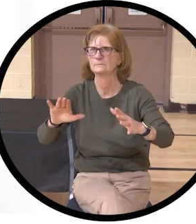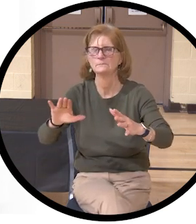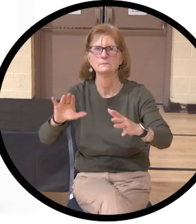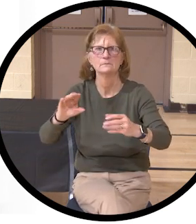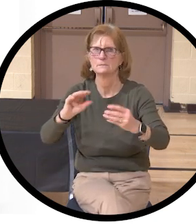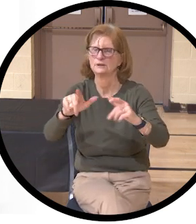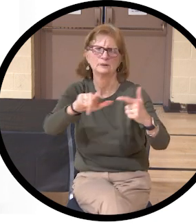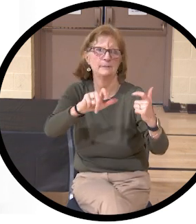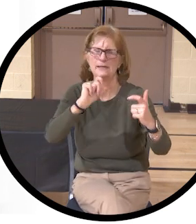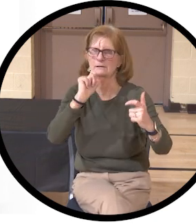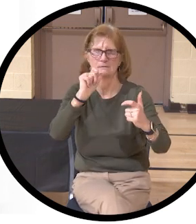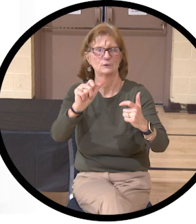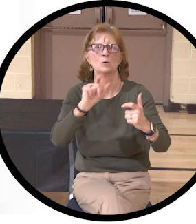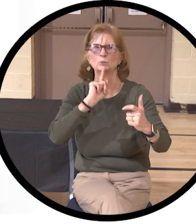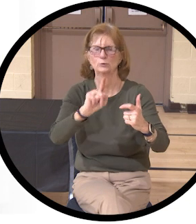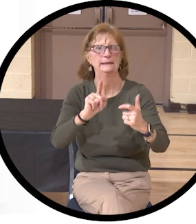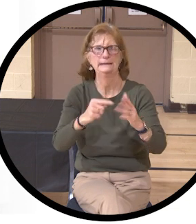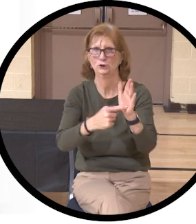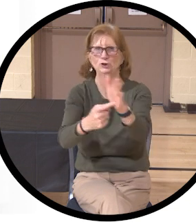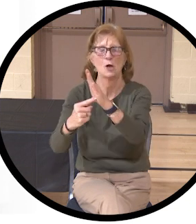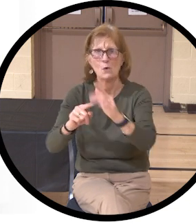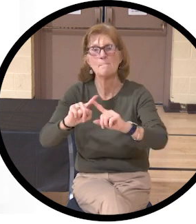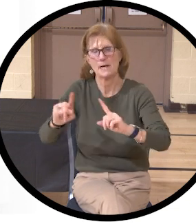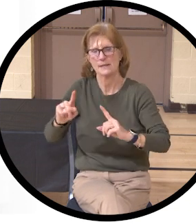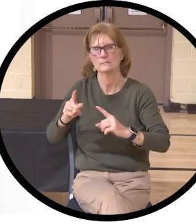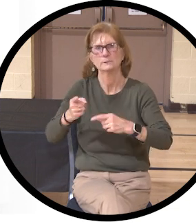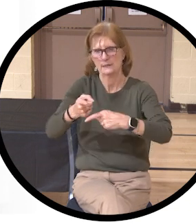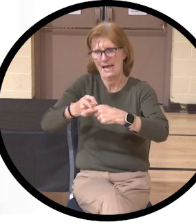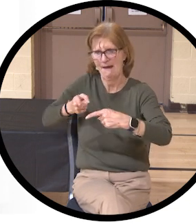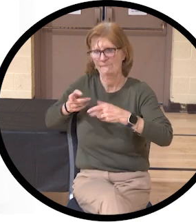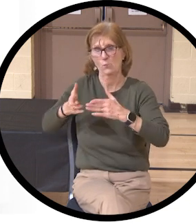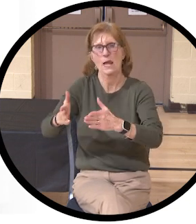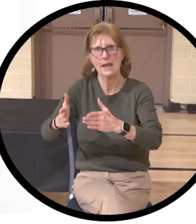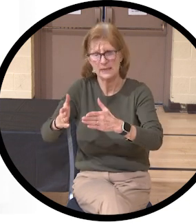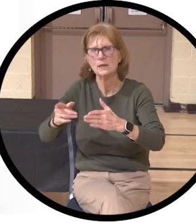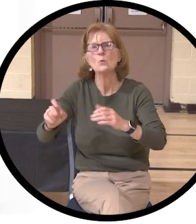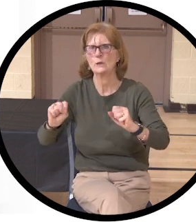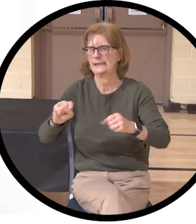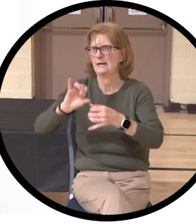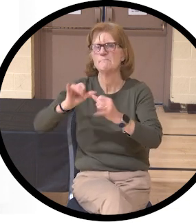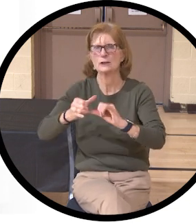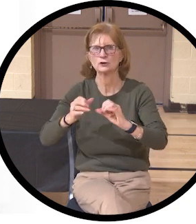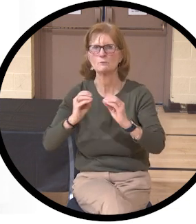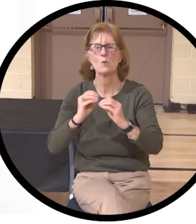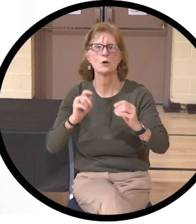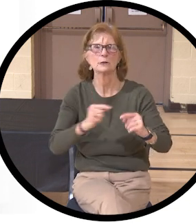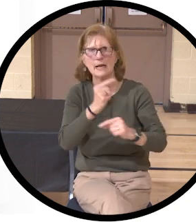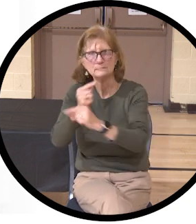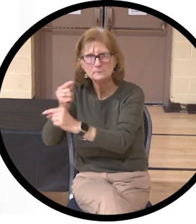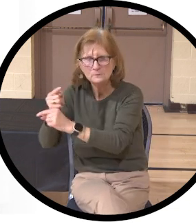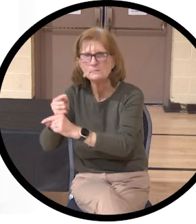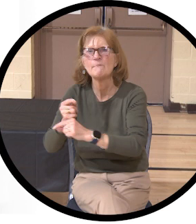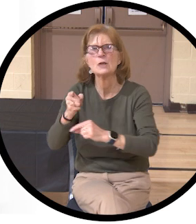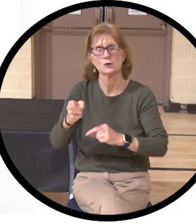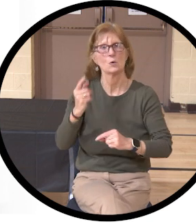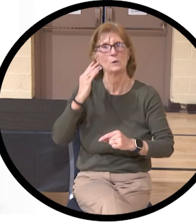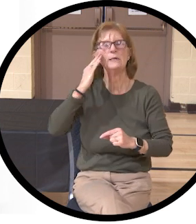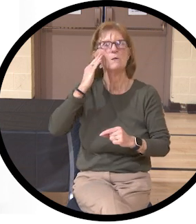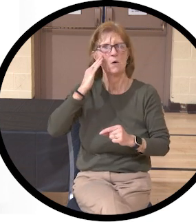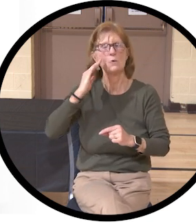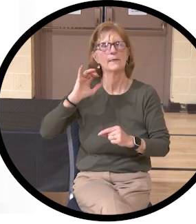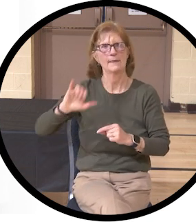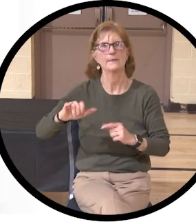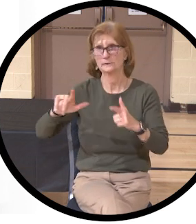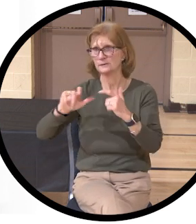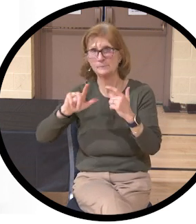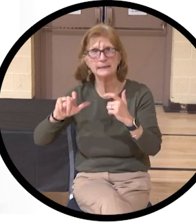We're proposing speed tables on Stanton, which are similar to speed humps, but a little less aggressive. They're much better for buses and for